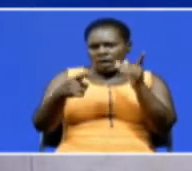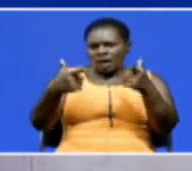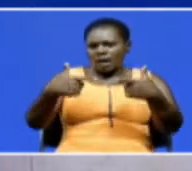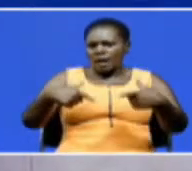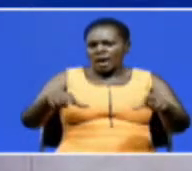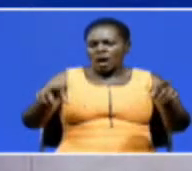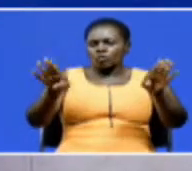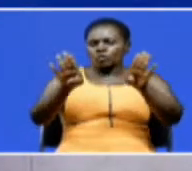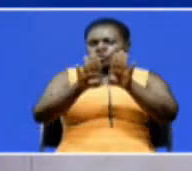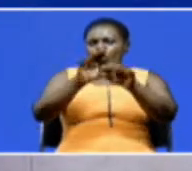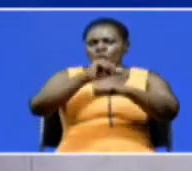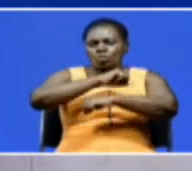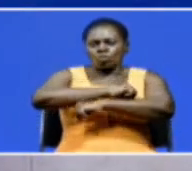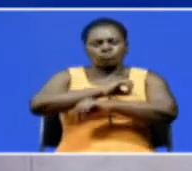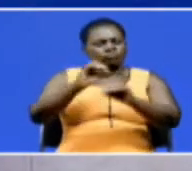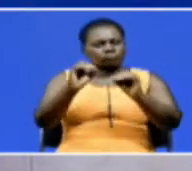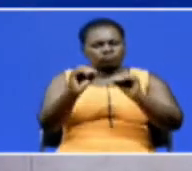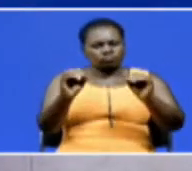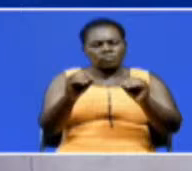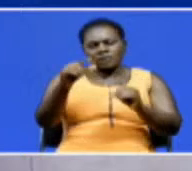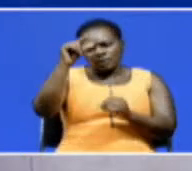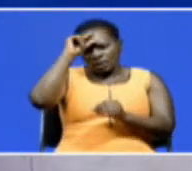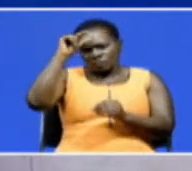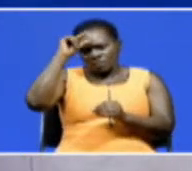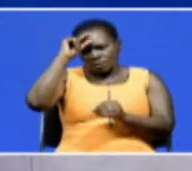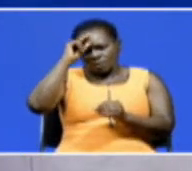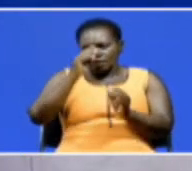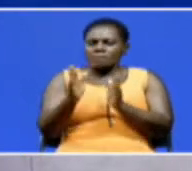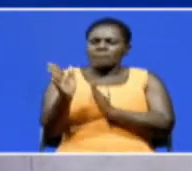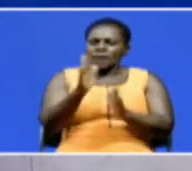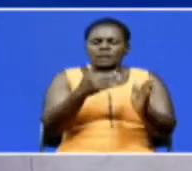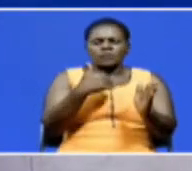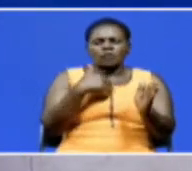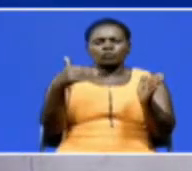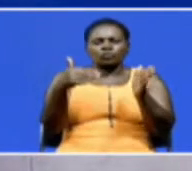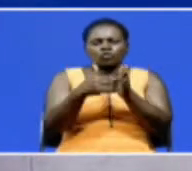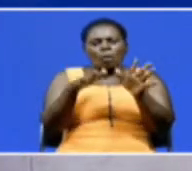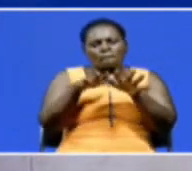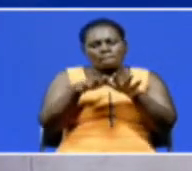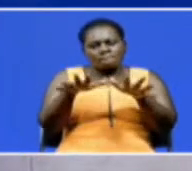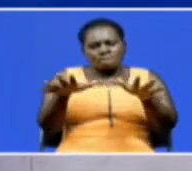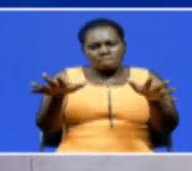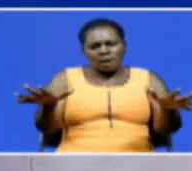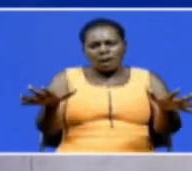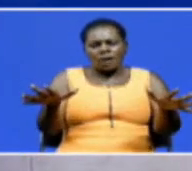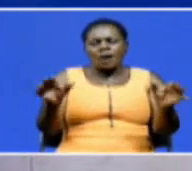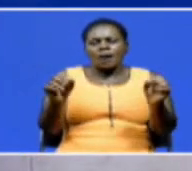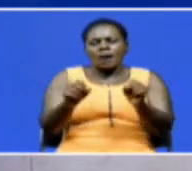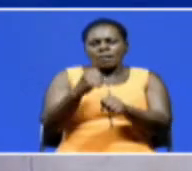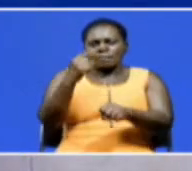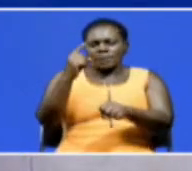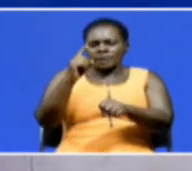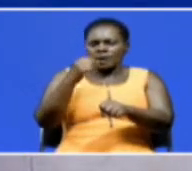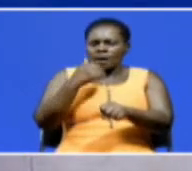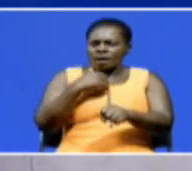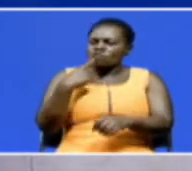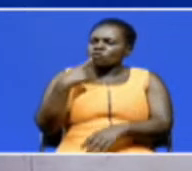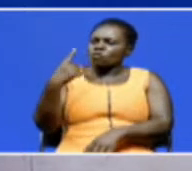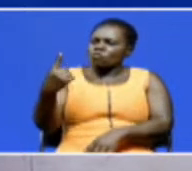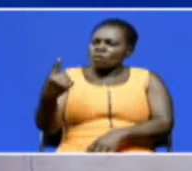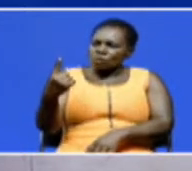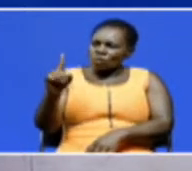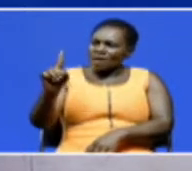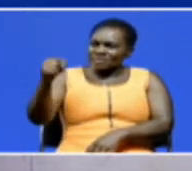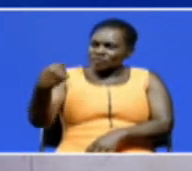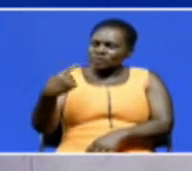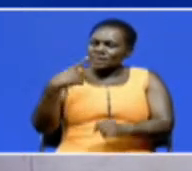a shutdown of schools, but instead, the government will take measures to stop further spread. This came as the country recorded